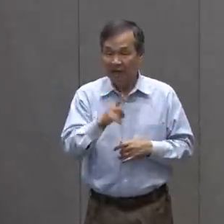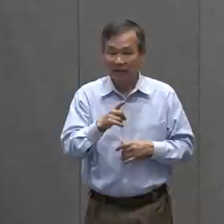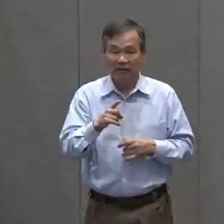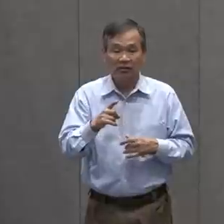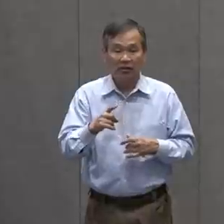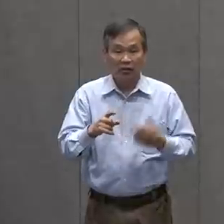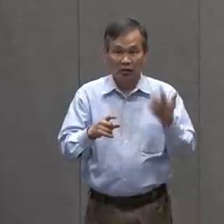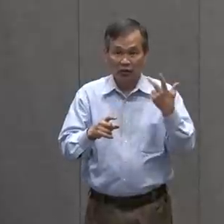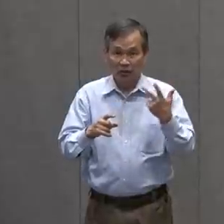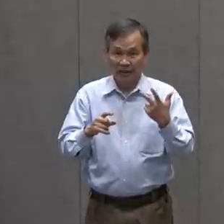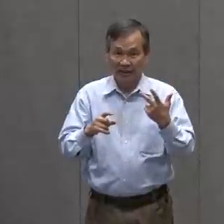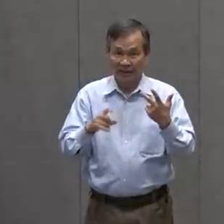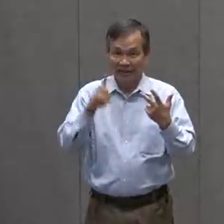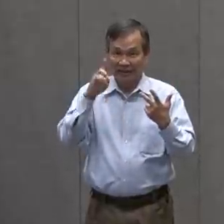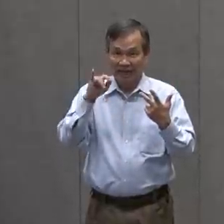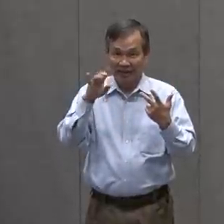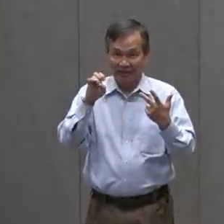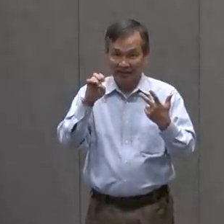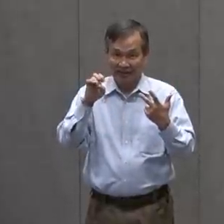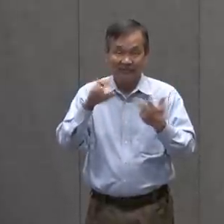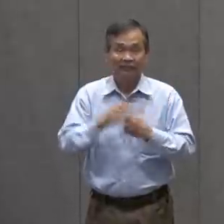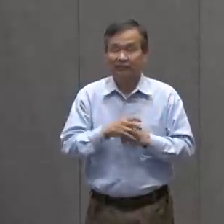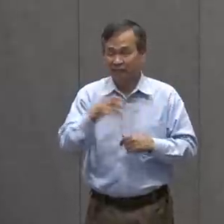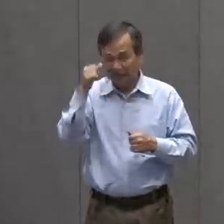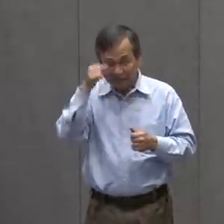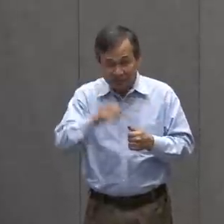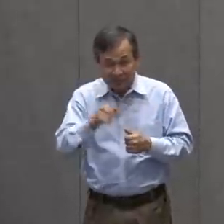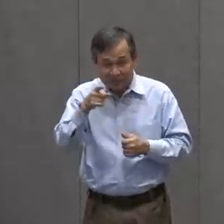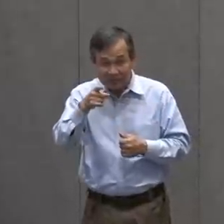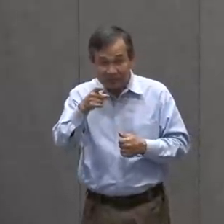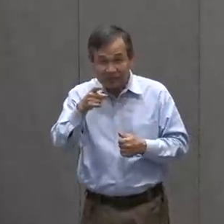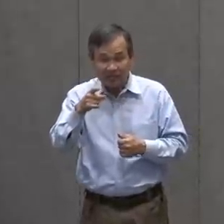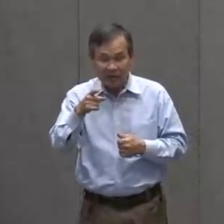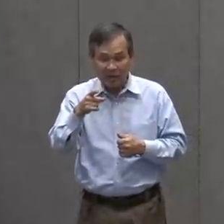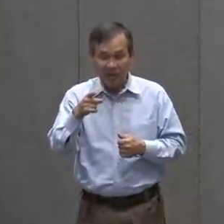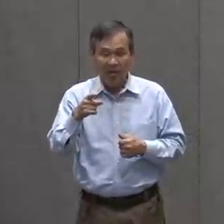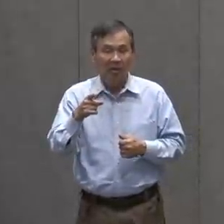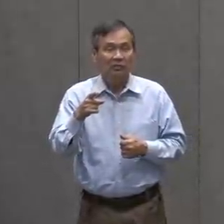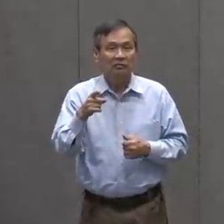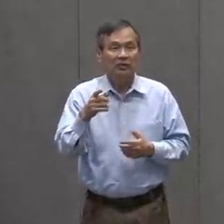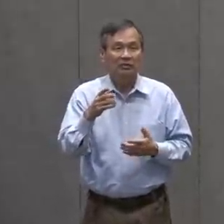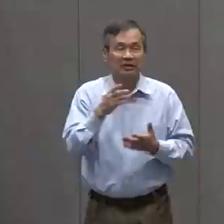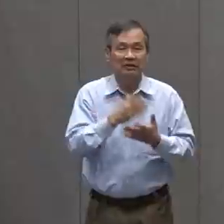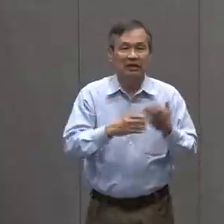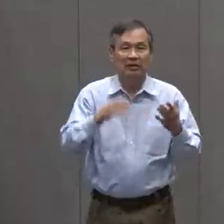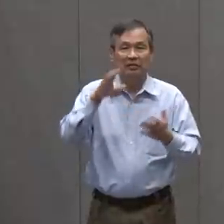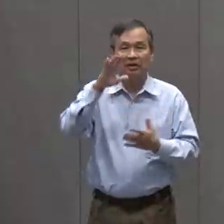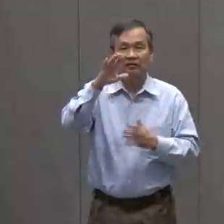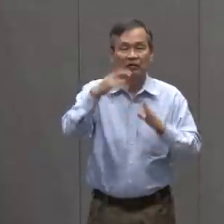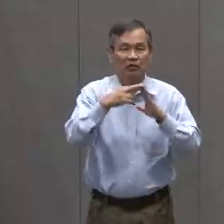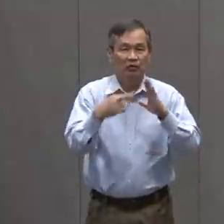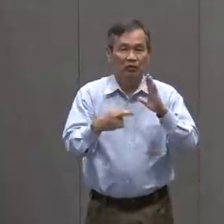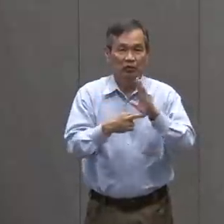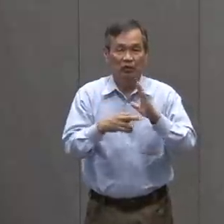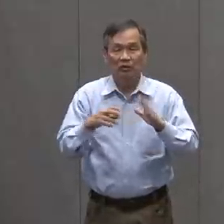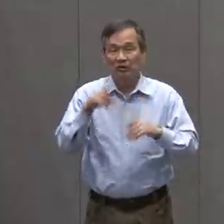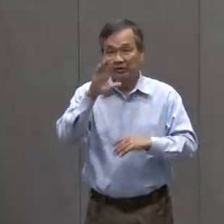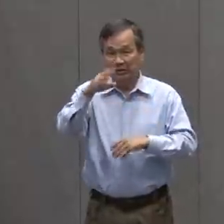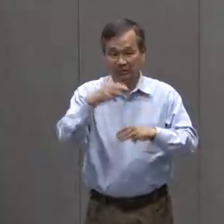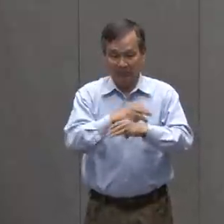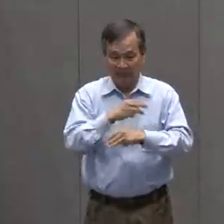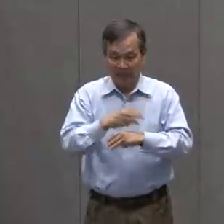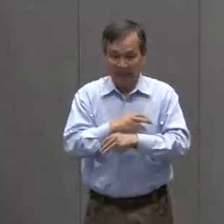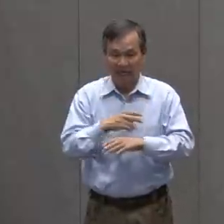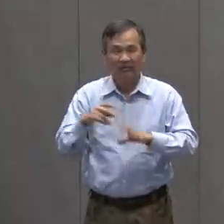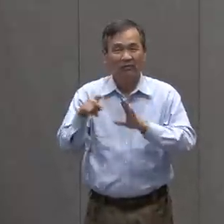rolling three dice. Now, if you remember from some of your properties in math, one of the properties that we talk